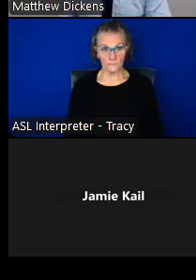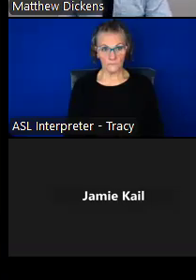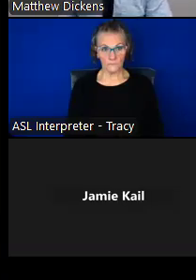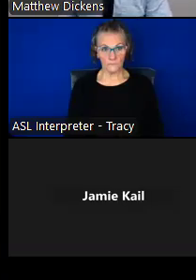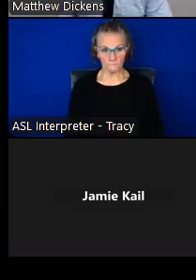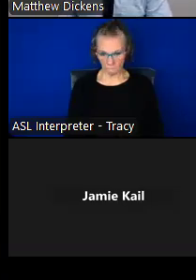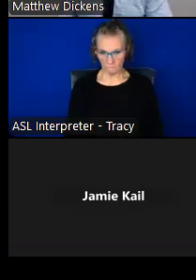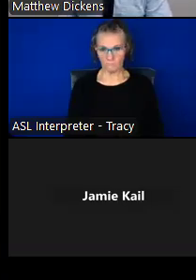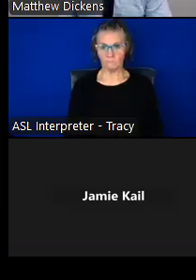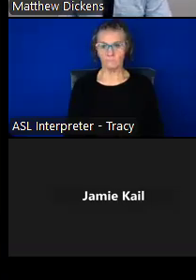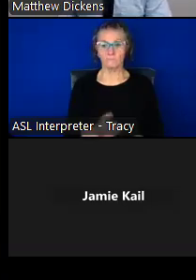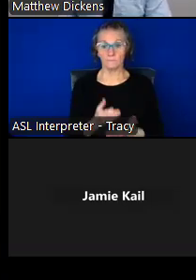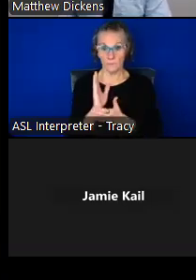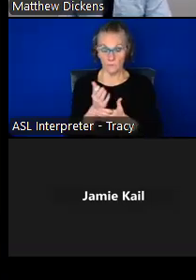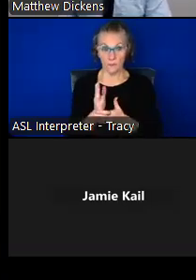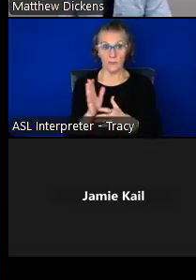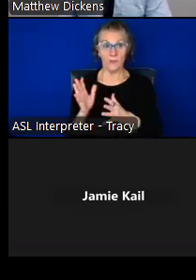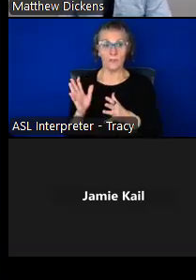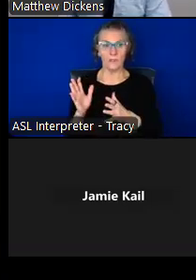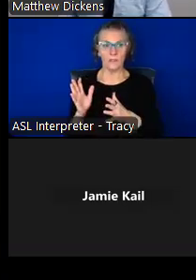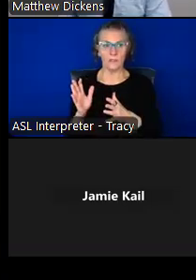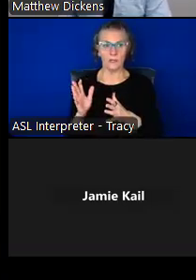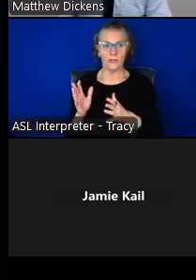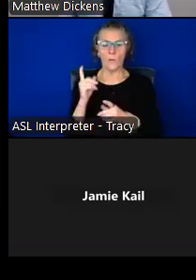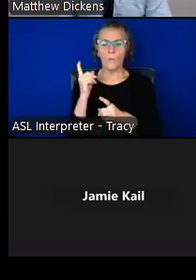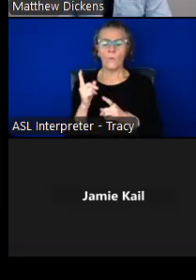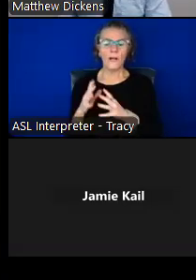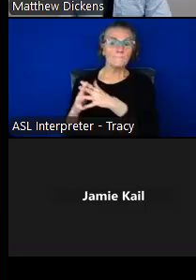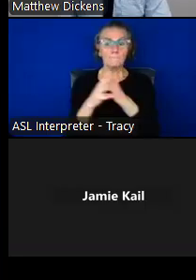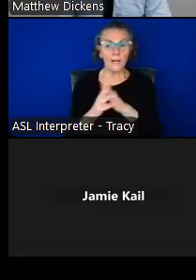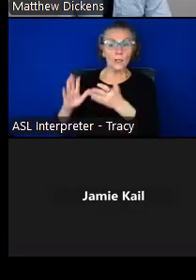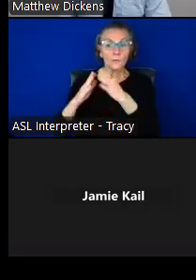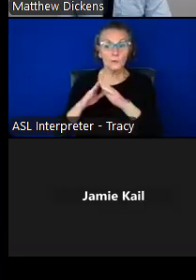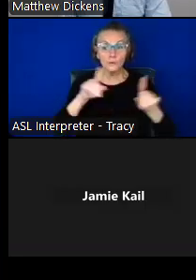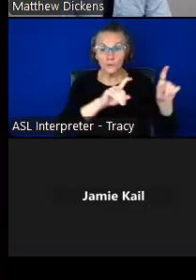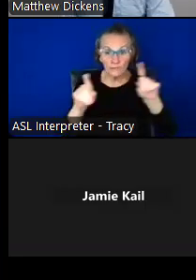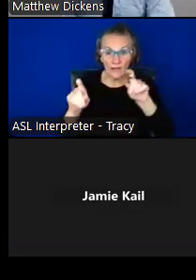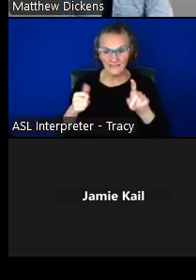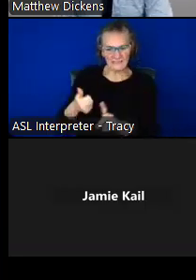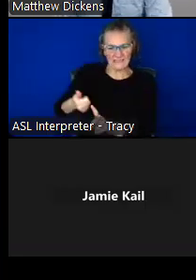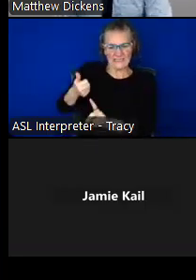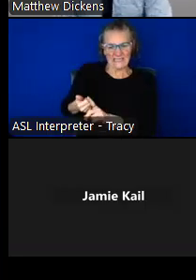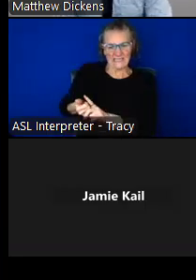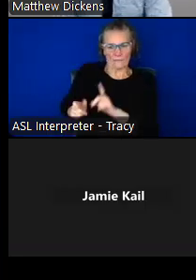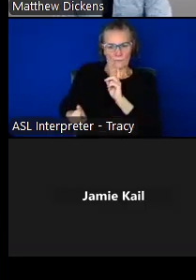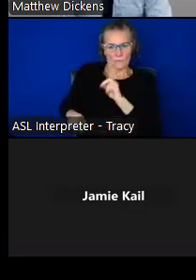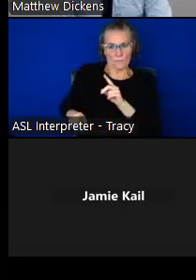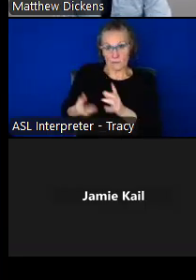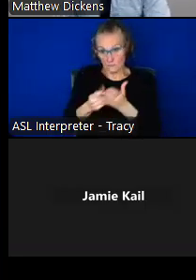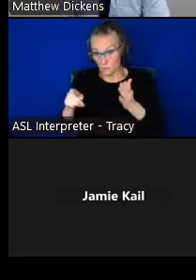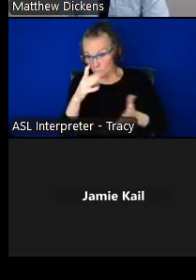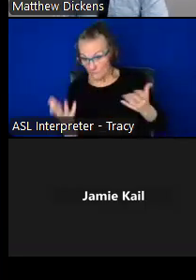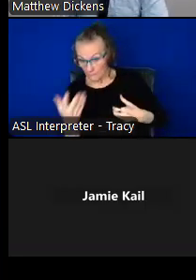All right. So the American Community Survey is a self-reported survey. Some of you may have participated in this survey,